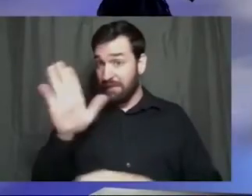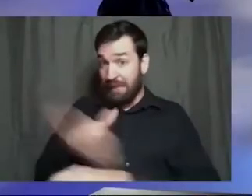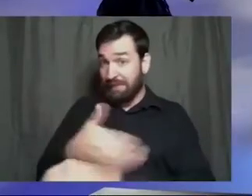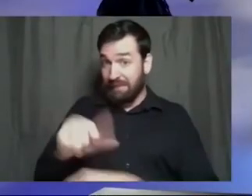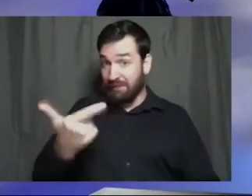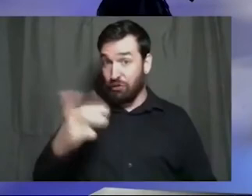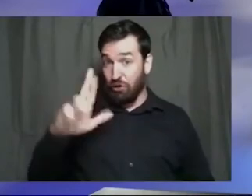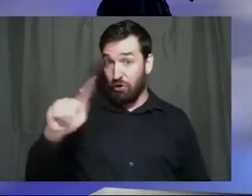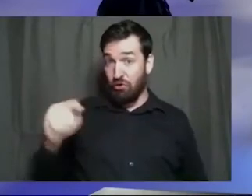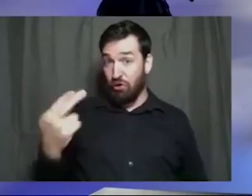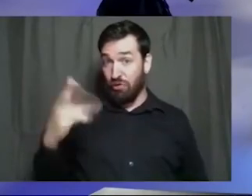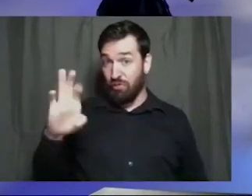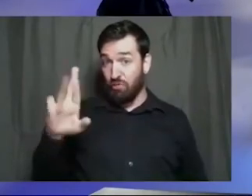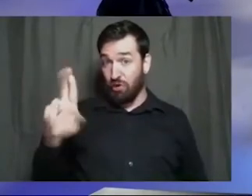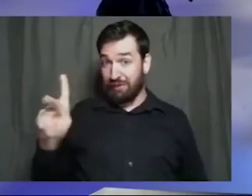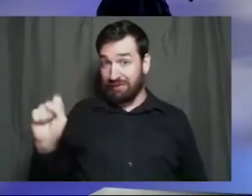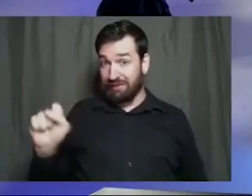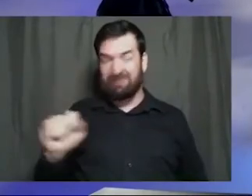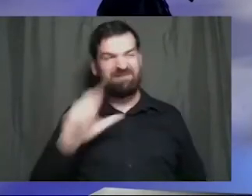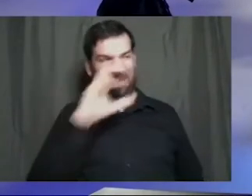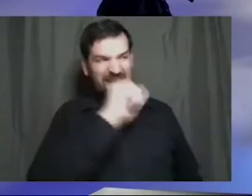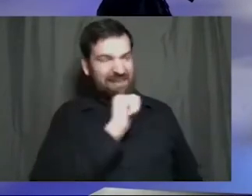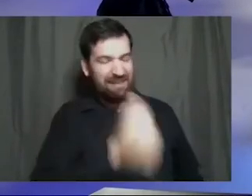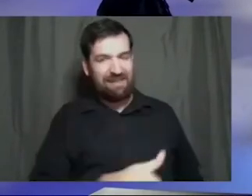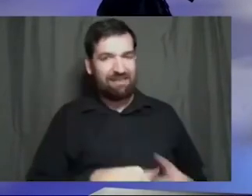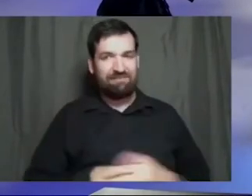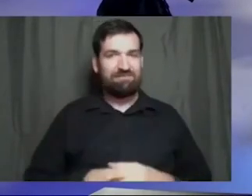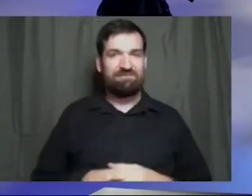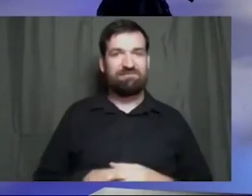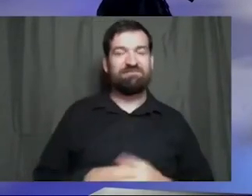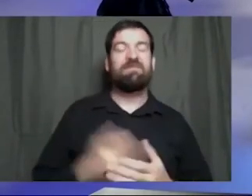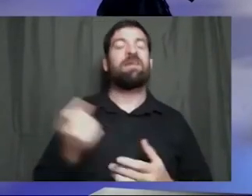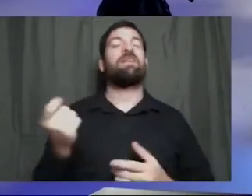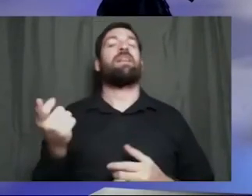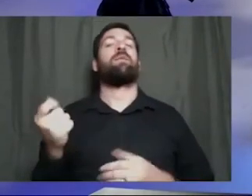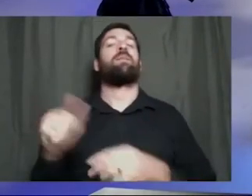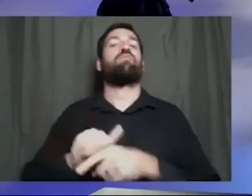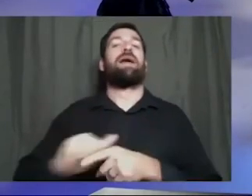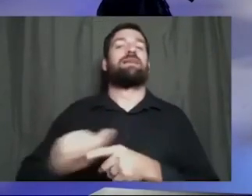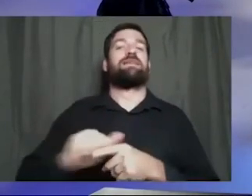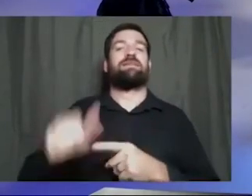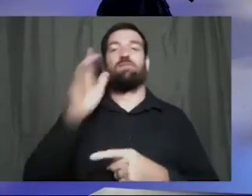guess I'm not okay. yet. Okay. So maybe do a little rehearsing. We'll get to that later this week. Okay.